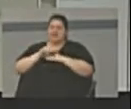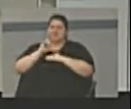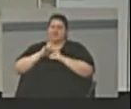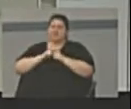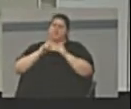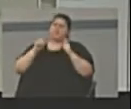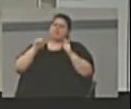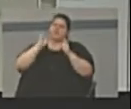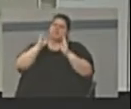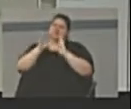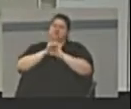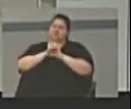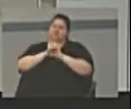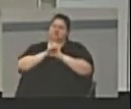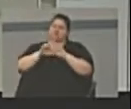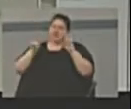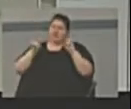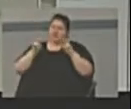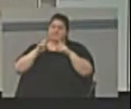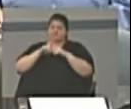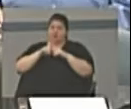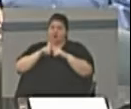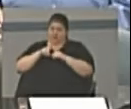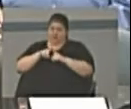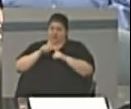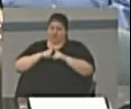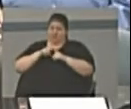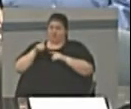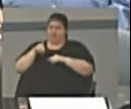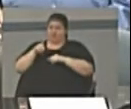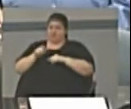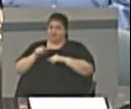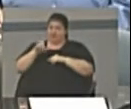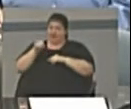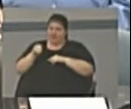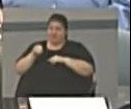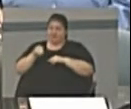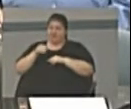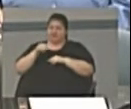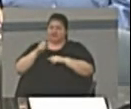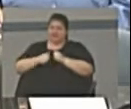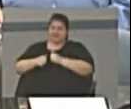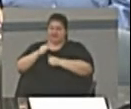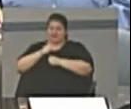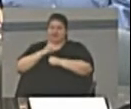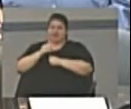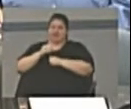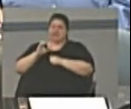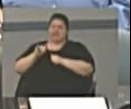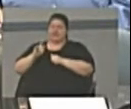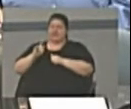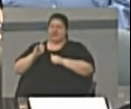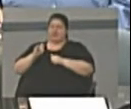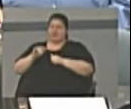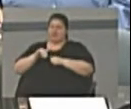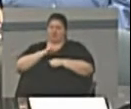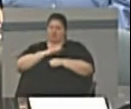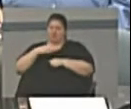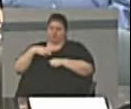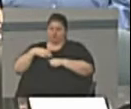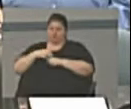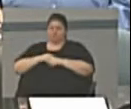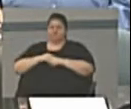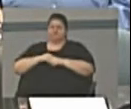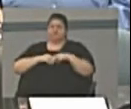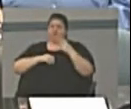items coming from our county executive and our county council. And three of the major things that we've heard in our